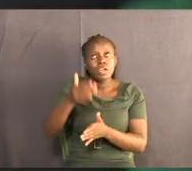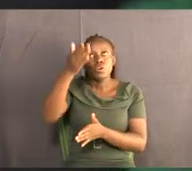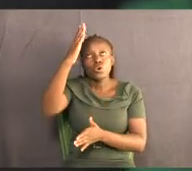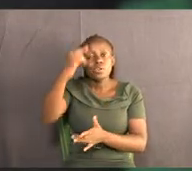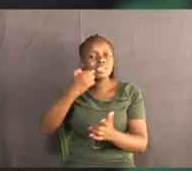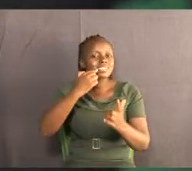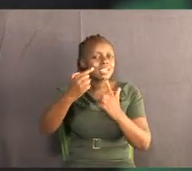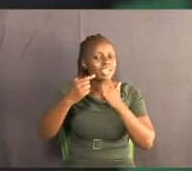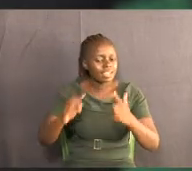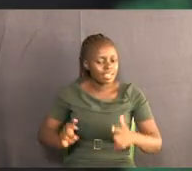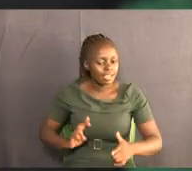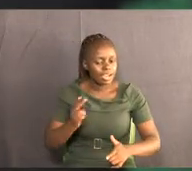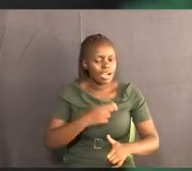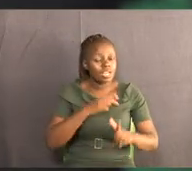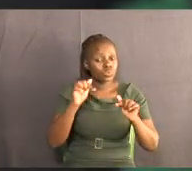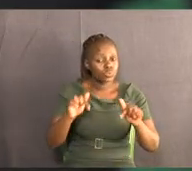morning